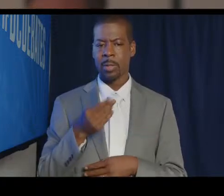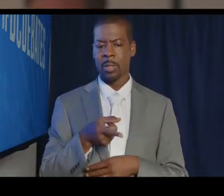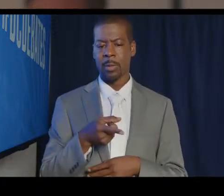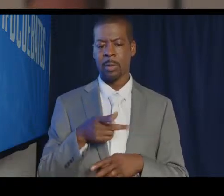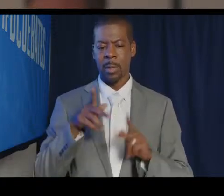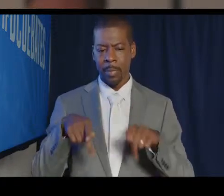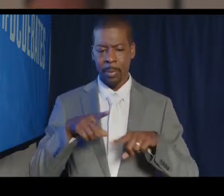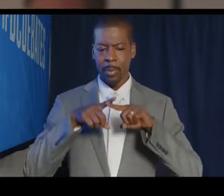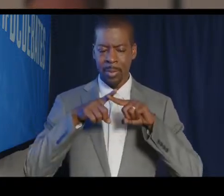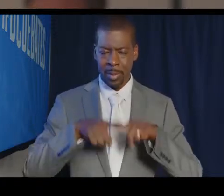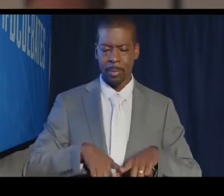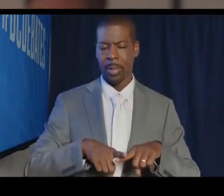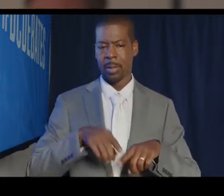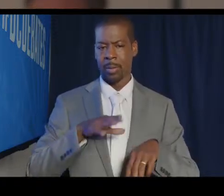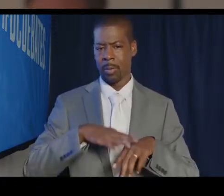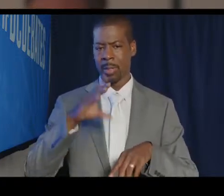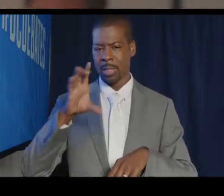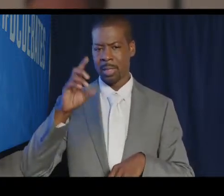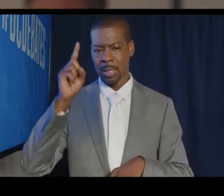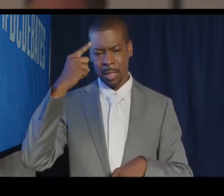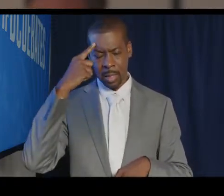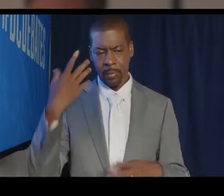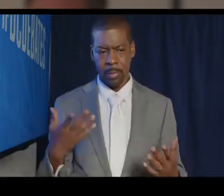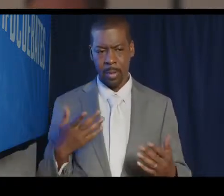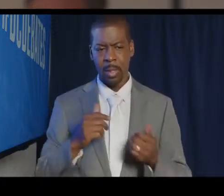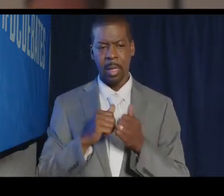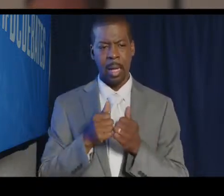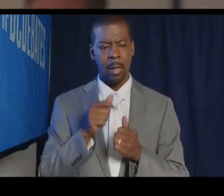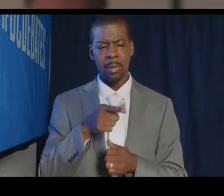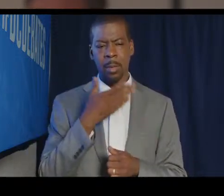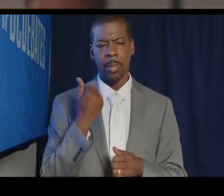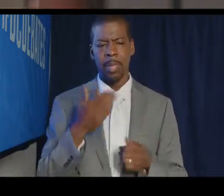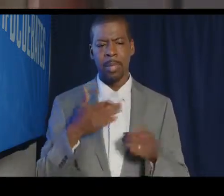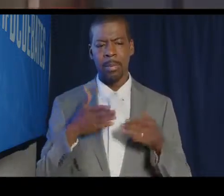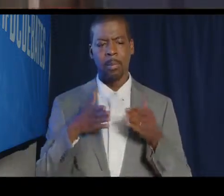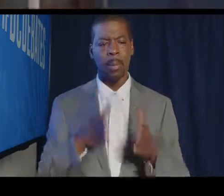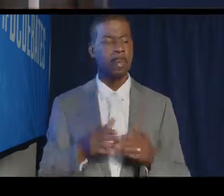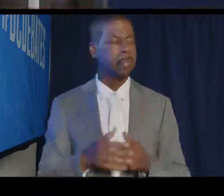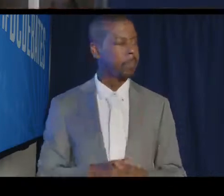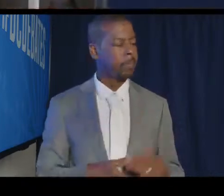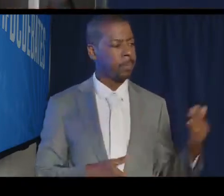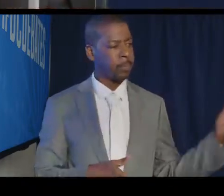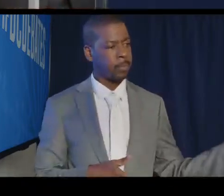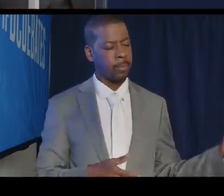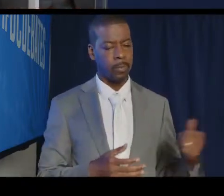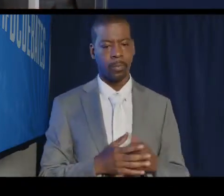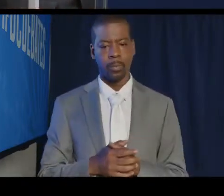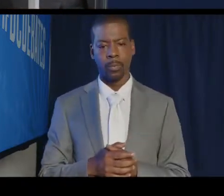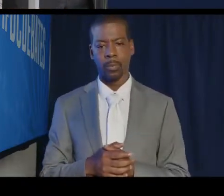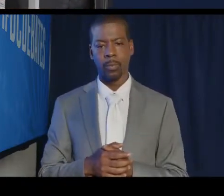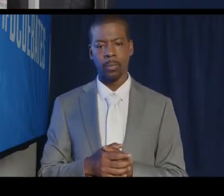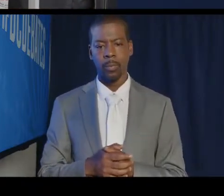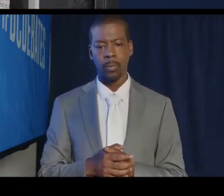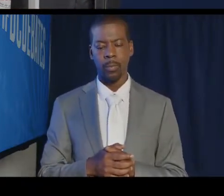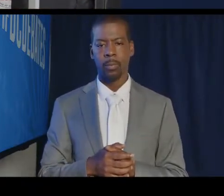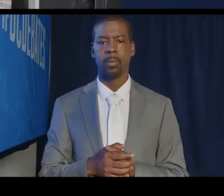time. How do you do that? I'll start with you, Mr. Moch. Thank you, Michael.